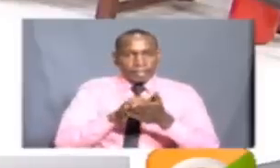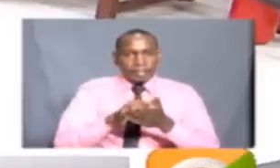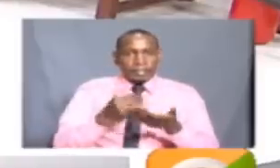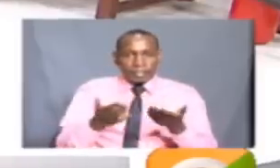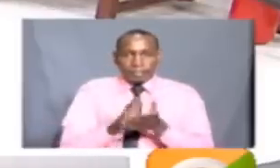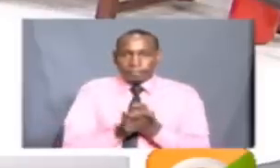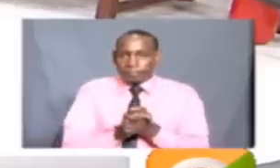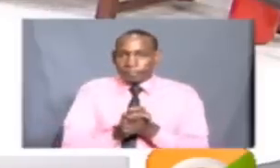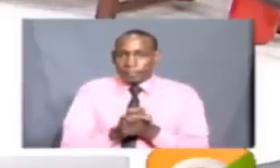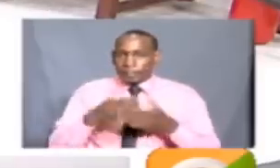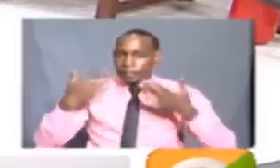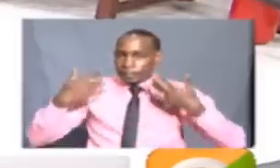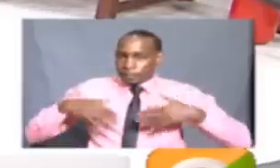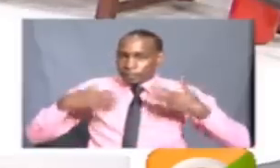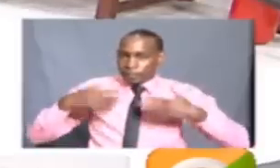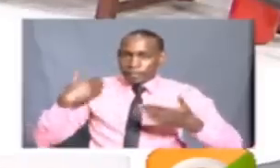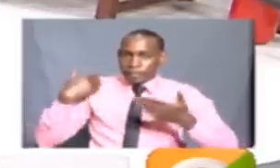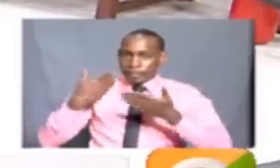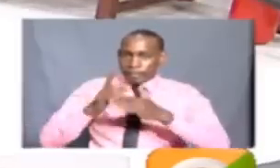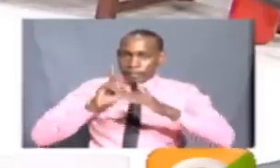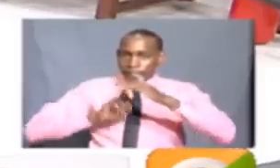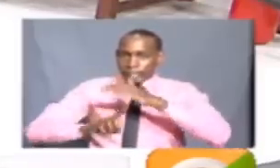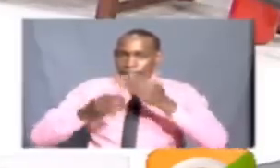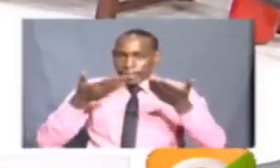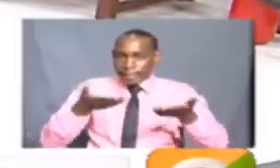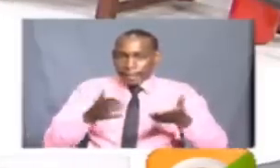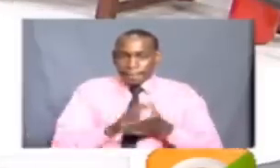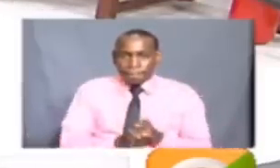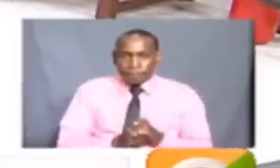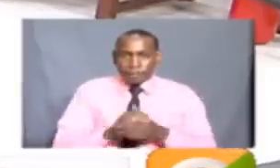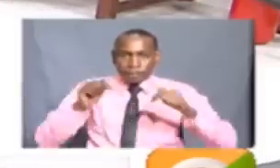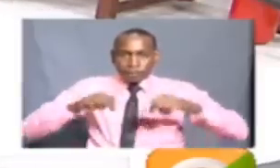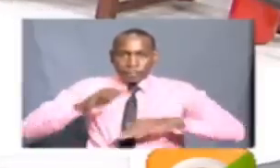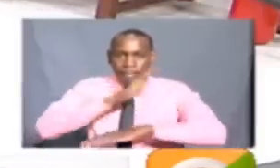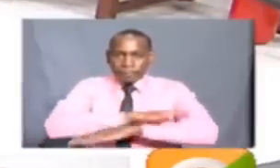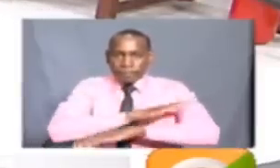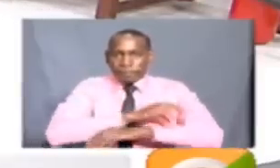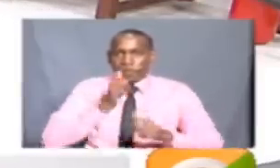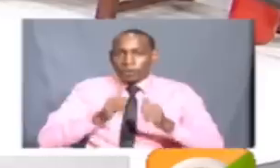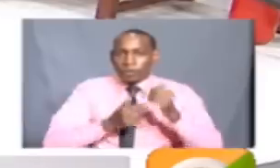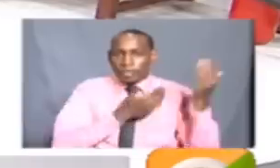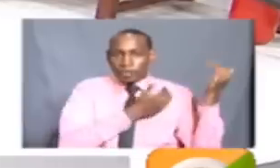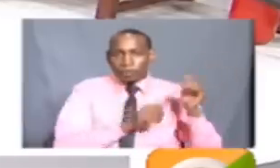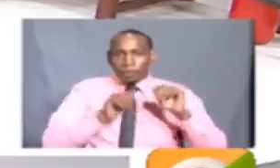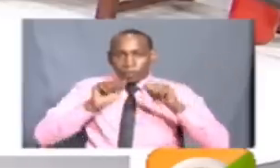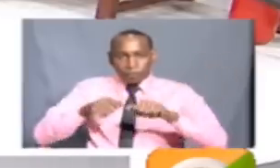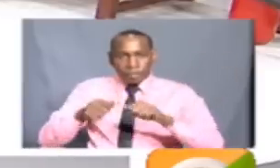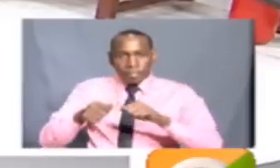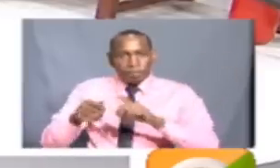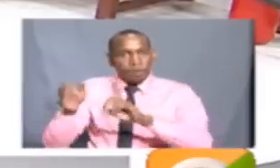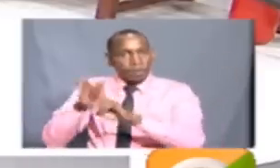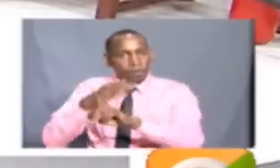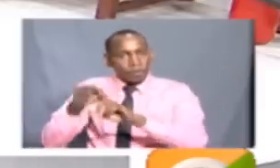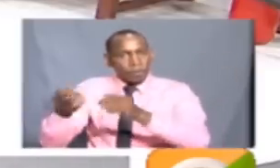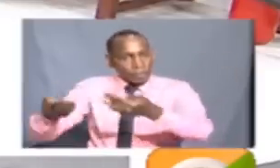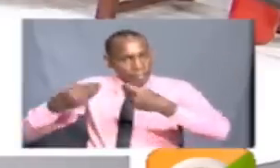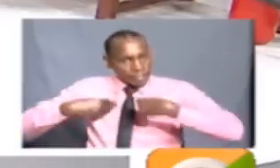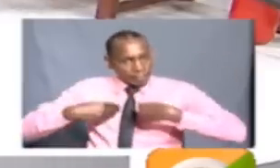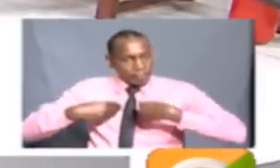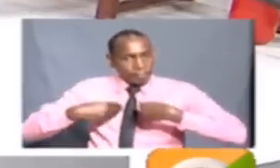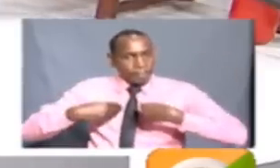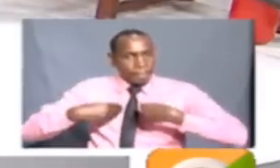here since I got here this evening, yes, and which I hope I can persuade you to give me.